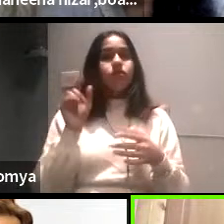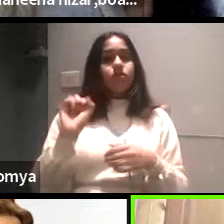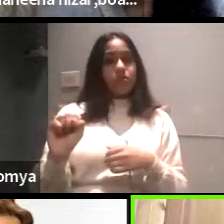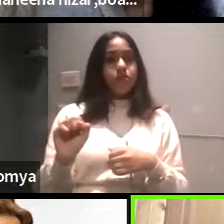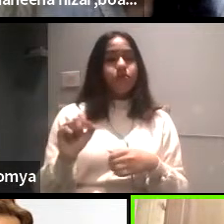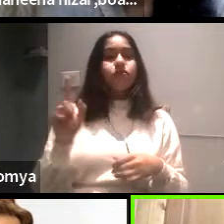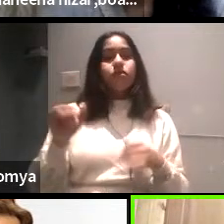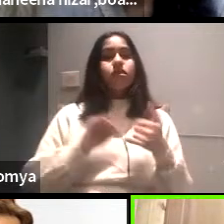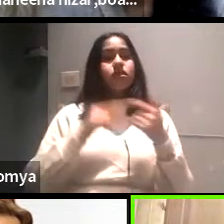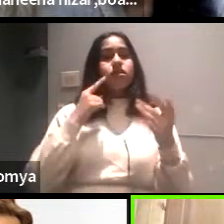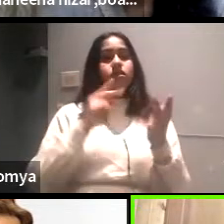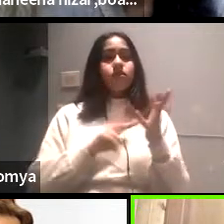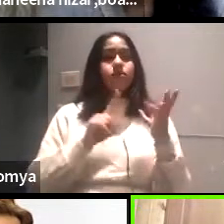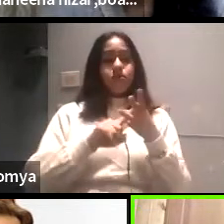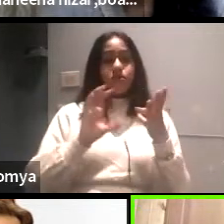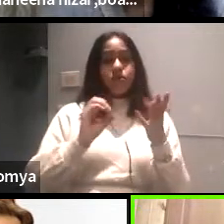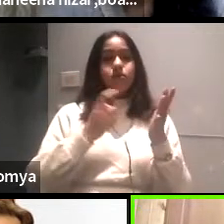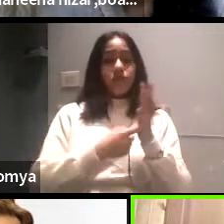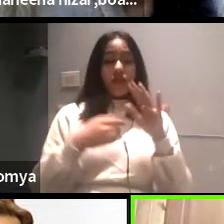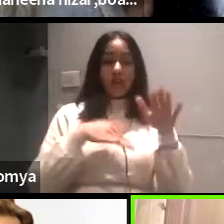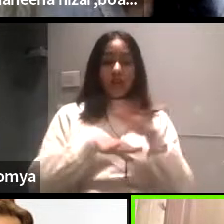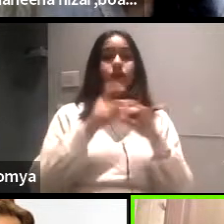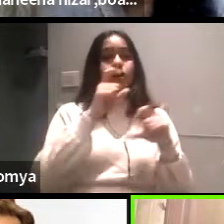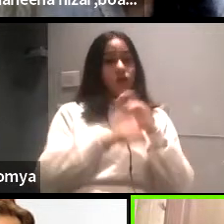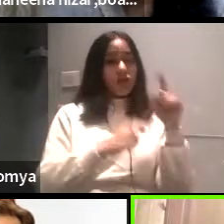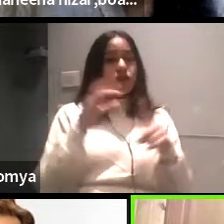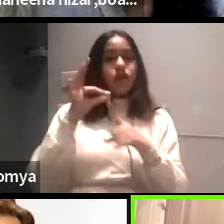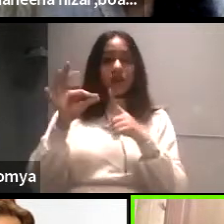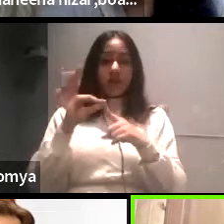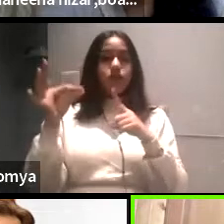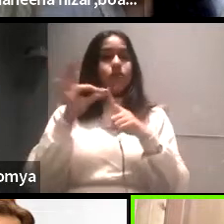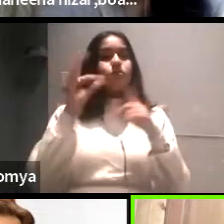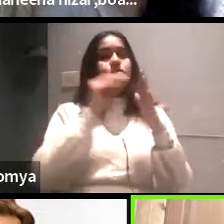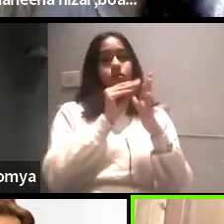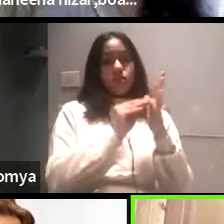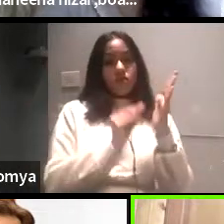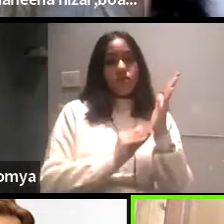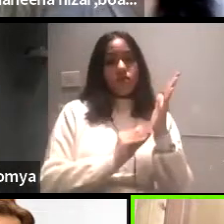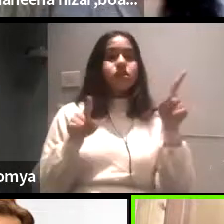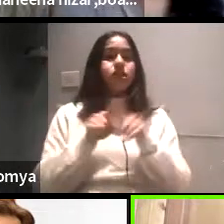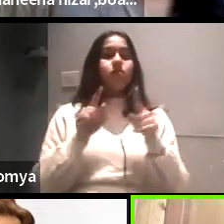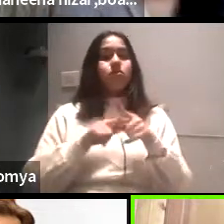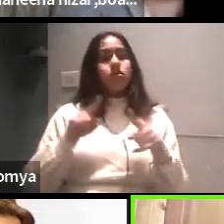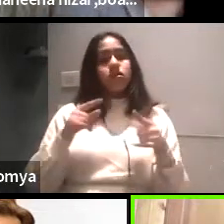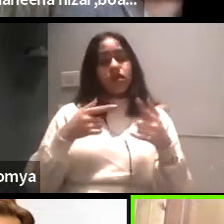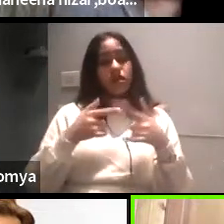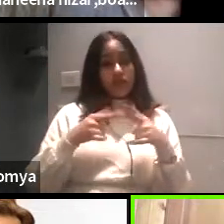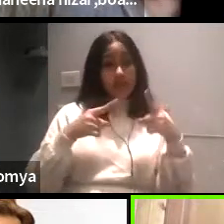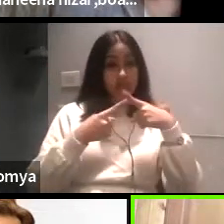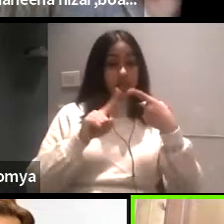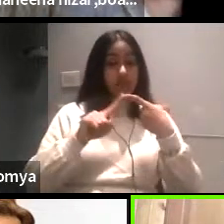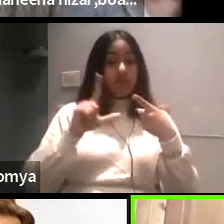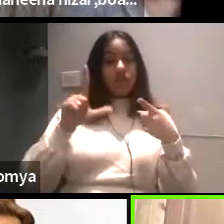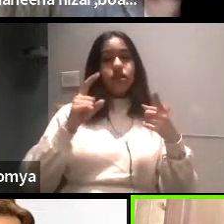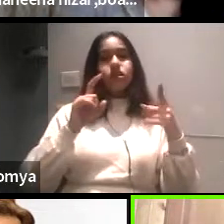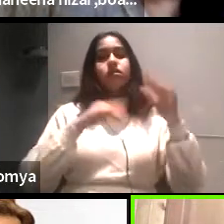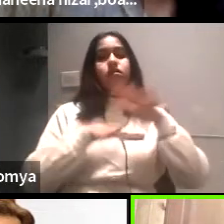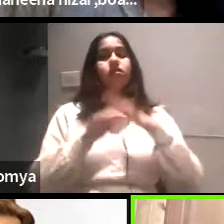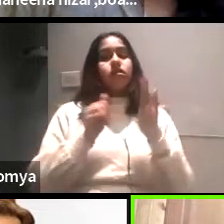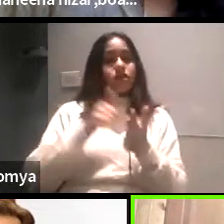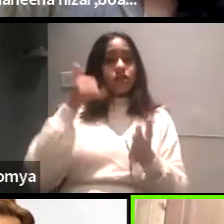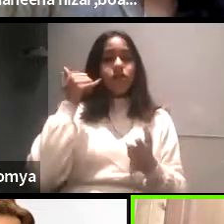experienced hand in corporate affairs, public policy domain, telecommunications, and a thorough